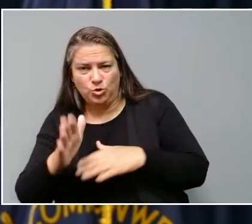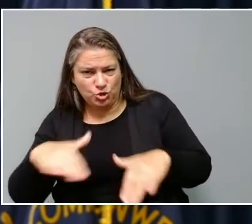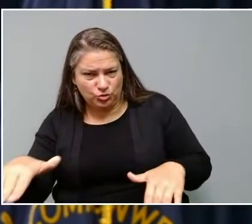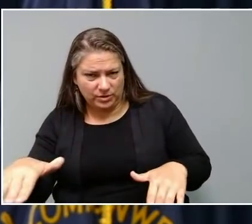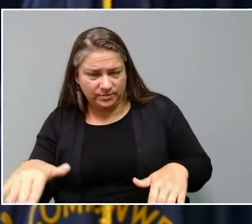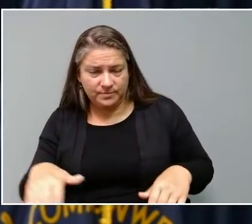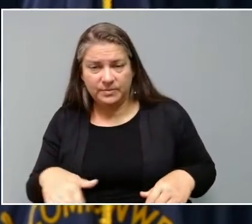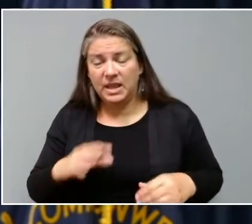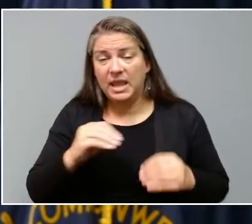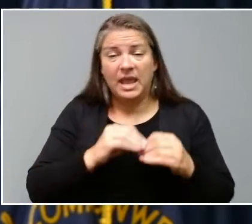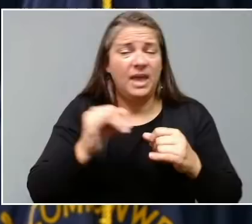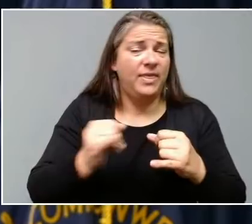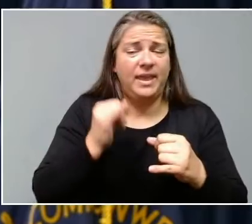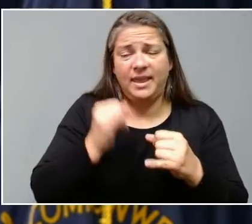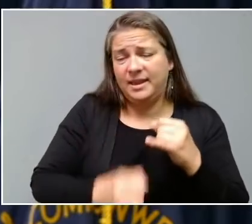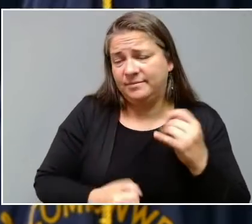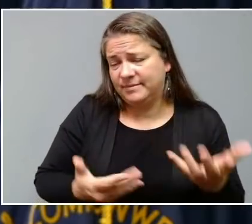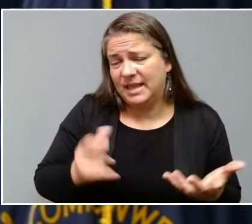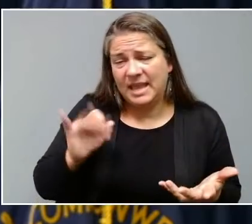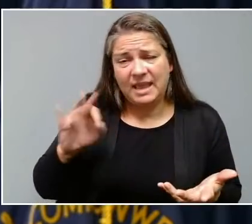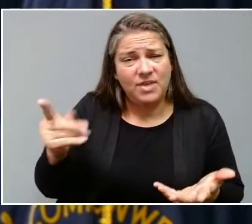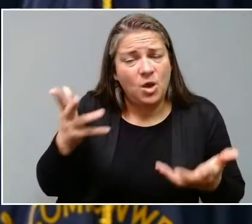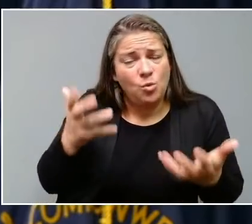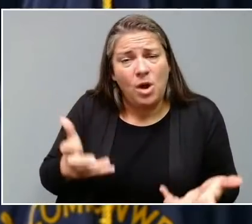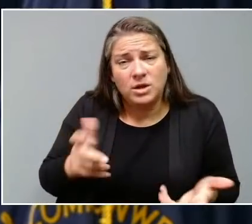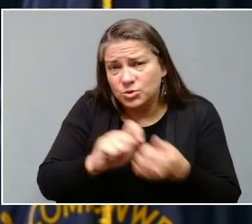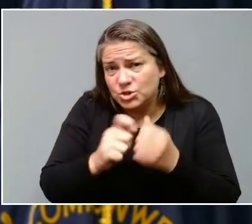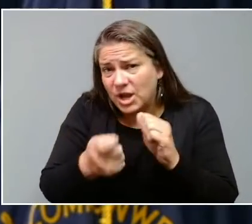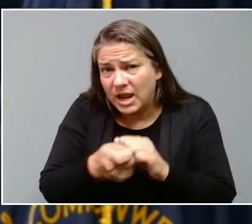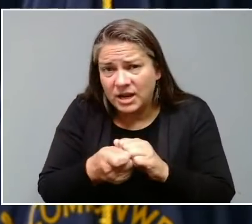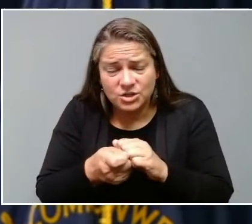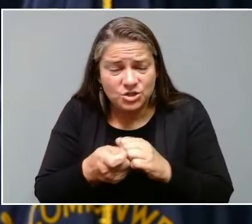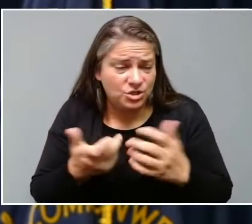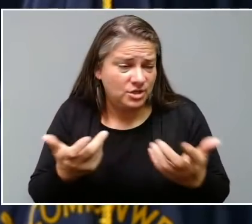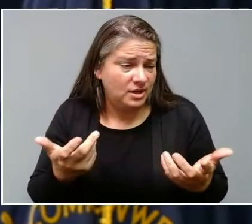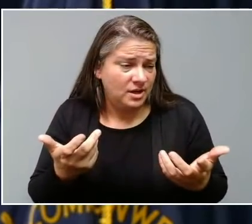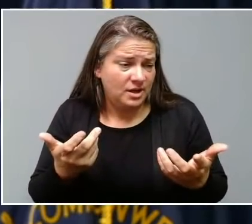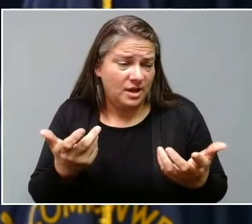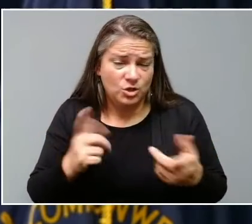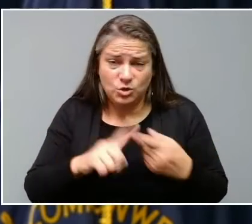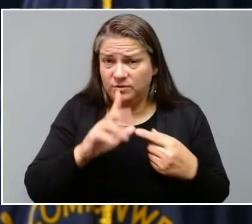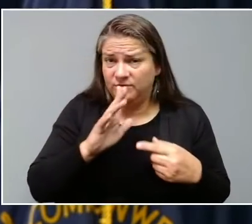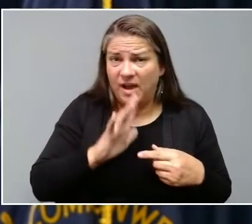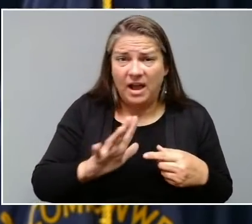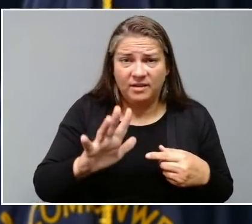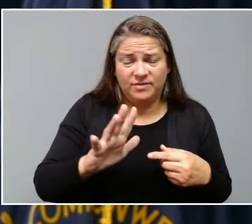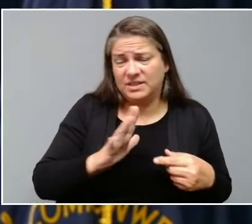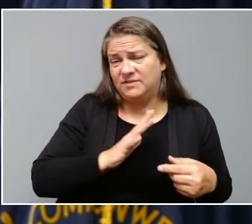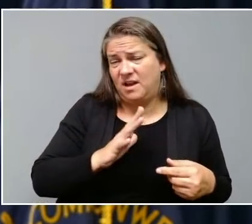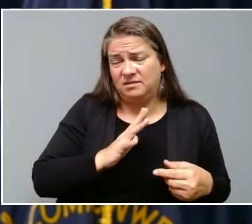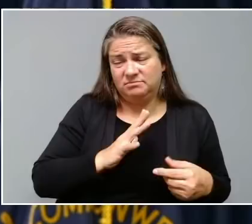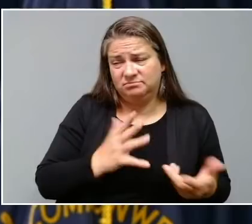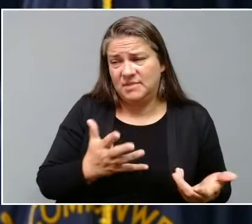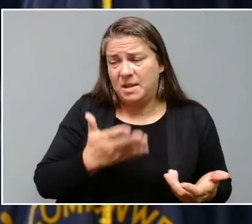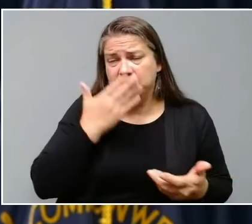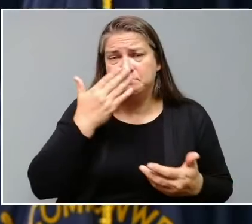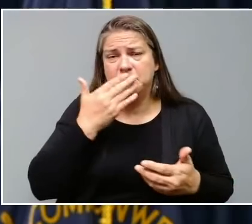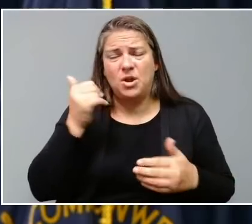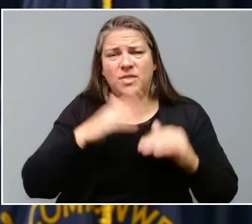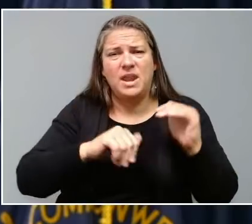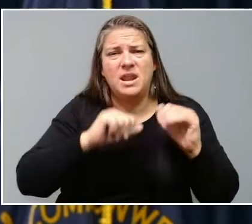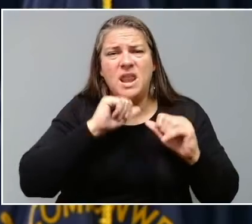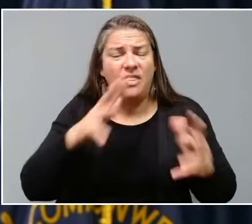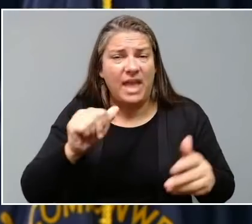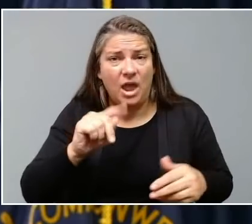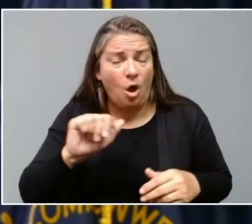end, if they choose to change that to 5, okay, that's better than not having one at all. But it's going to